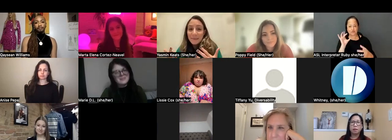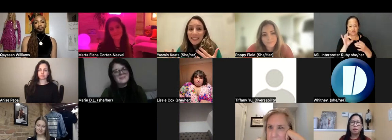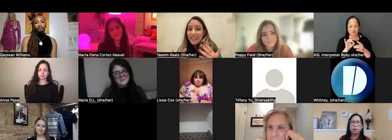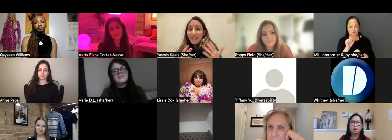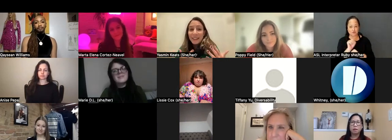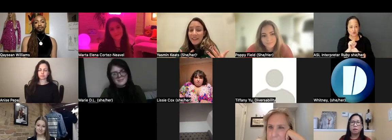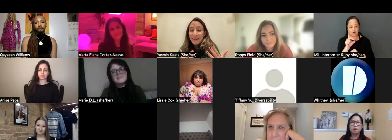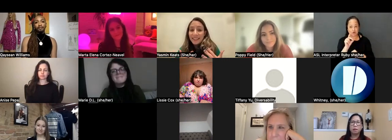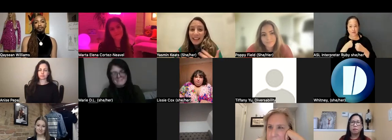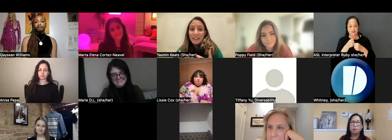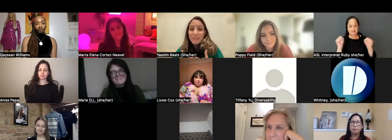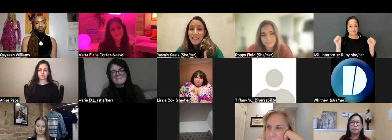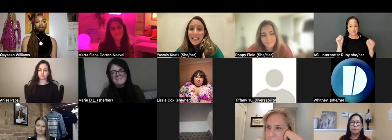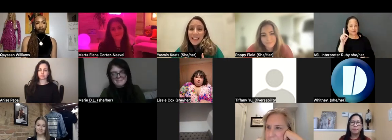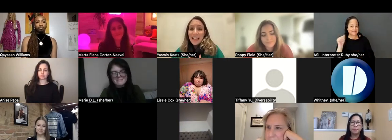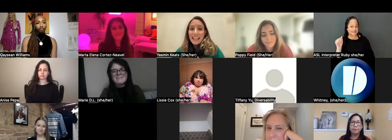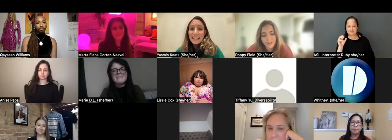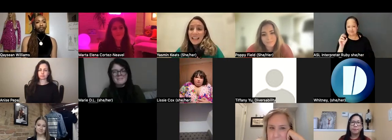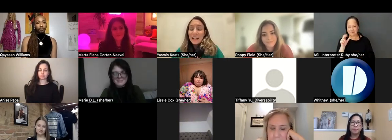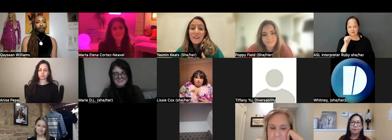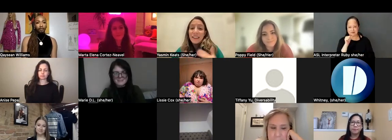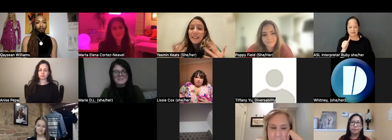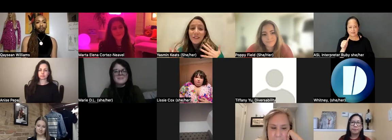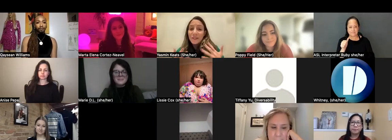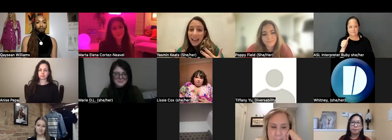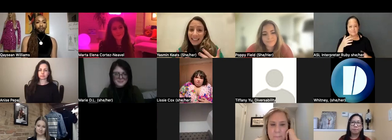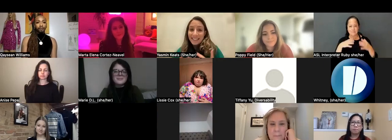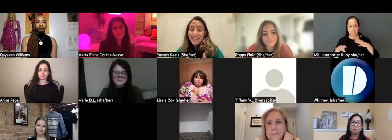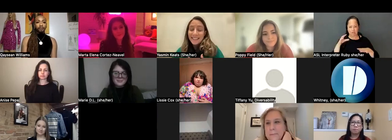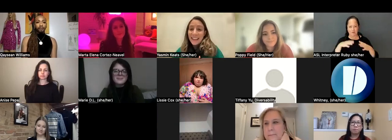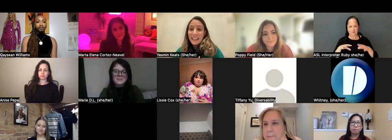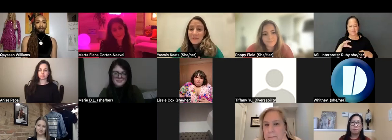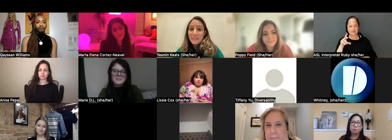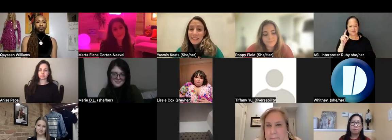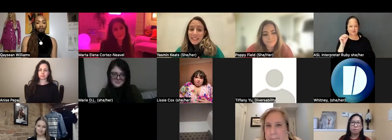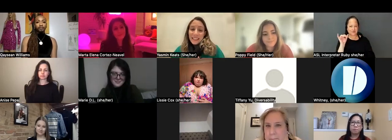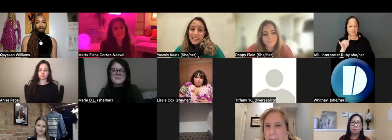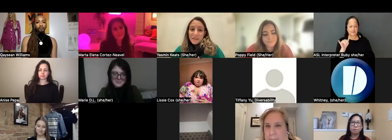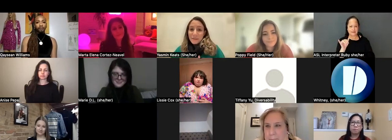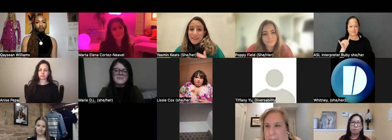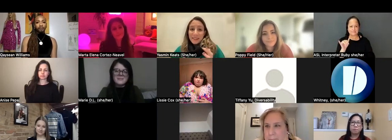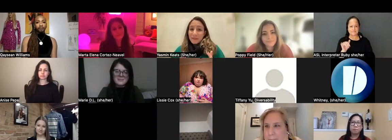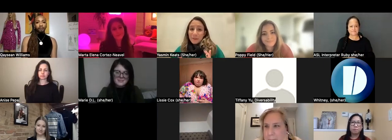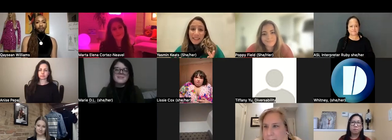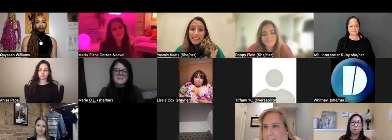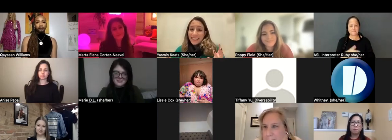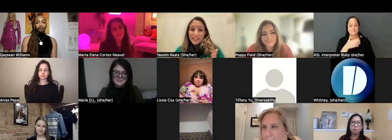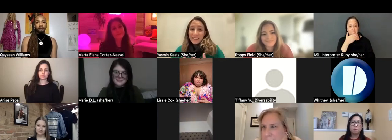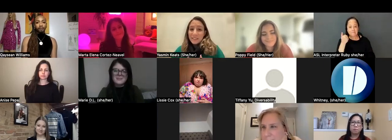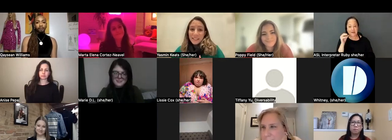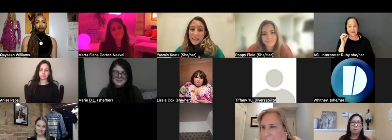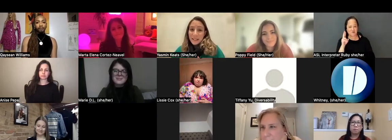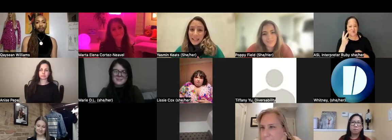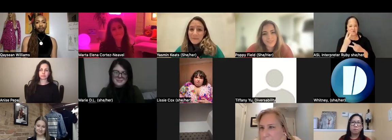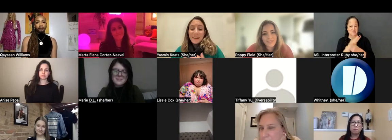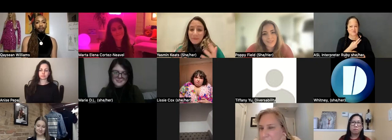my disability? Do I not? And clothing can do that, for better and for worse. I don't